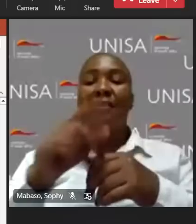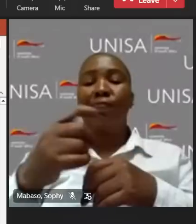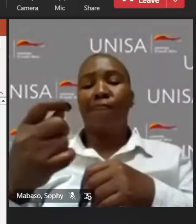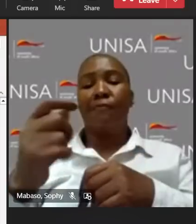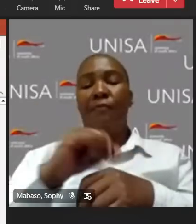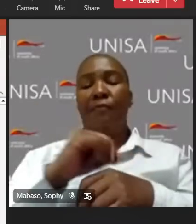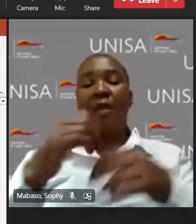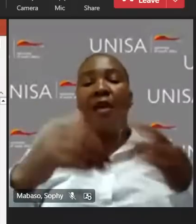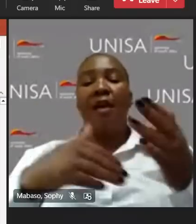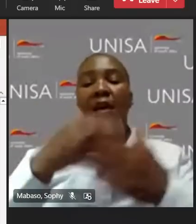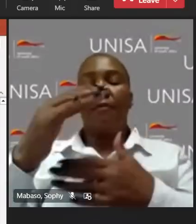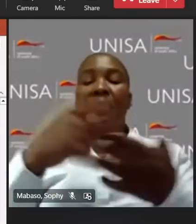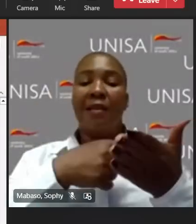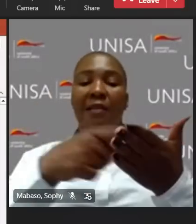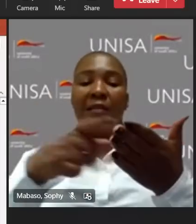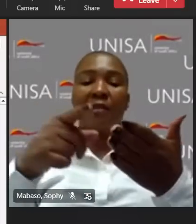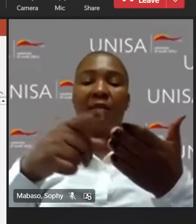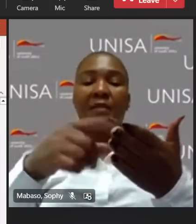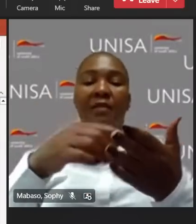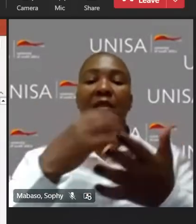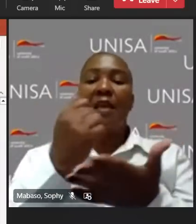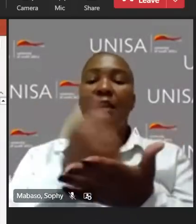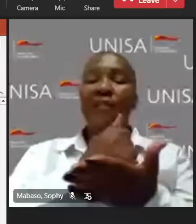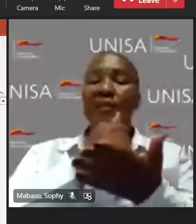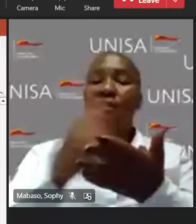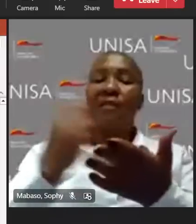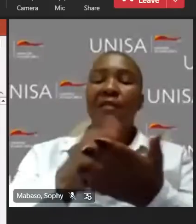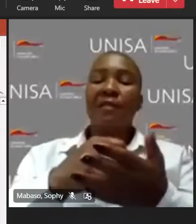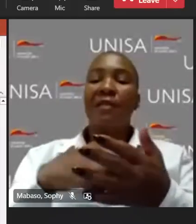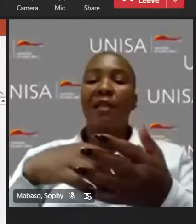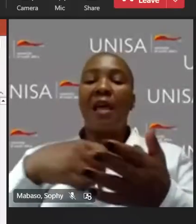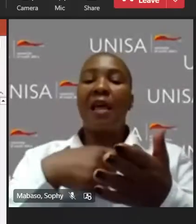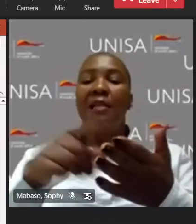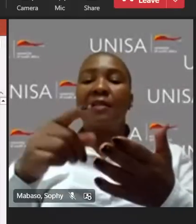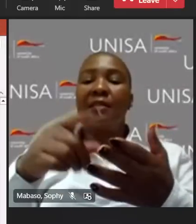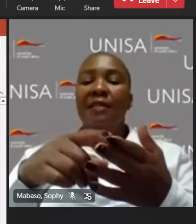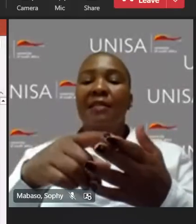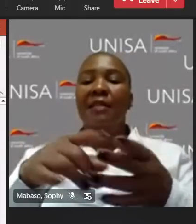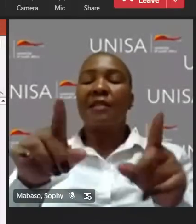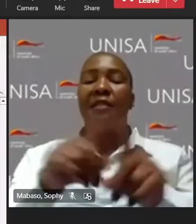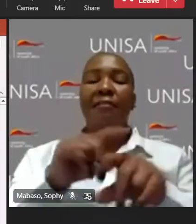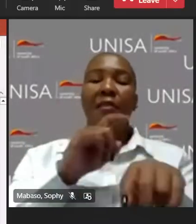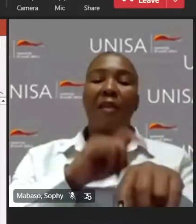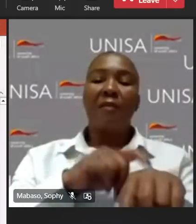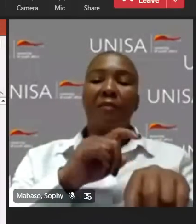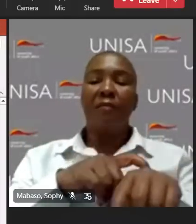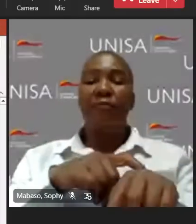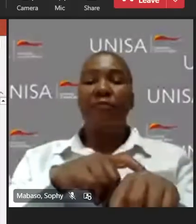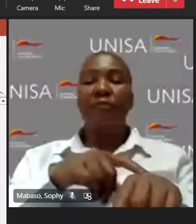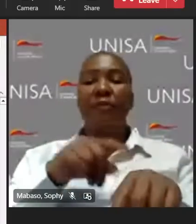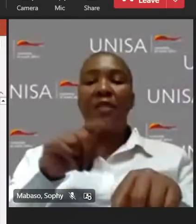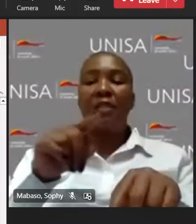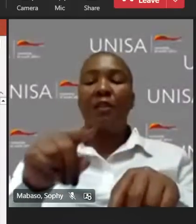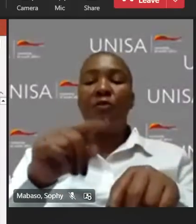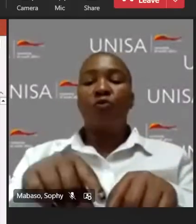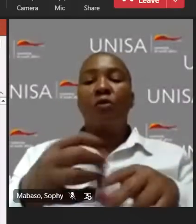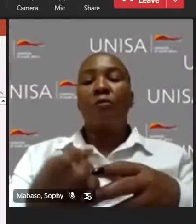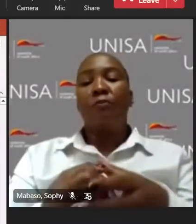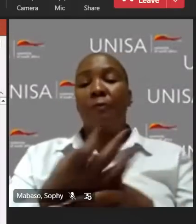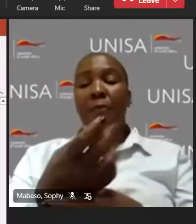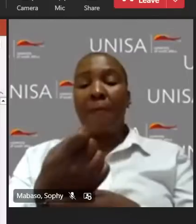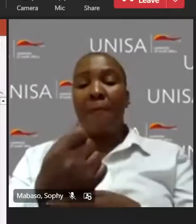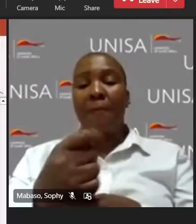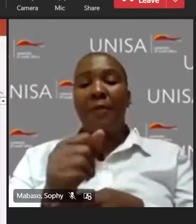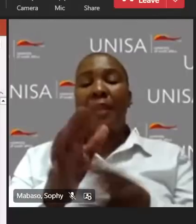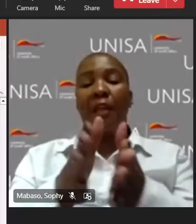So some students, they will register and then cancel immediately, and then the student account will reflect a credit, and they can